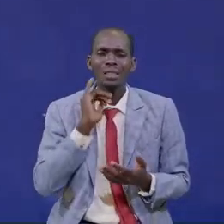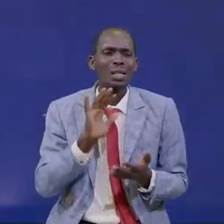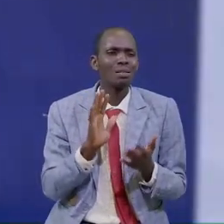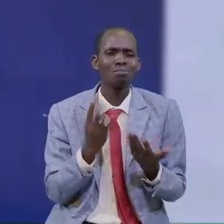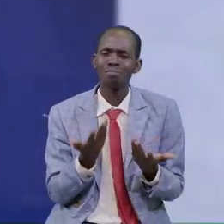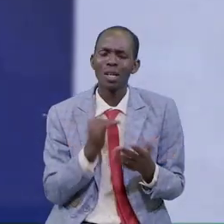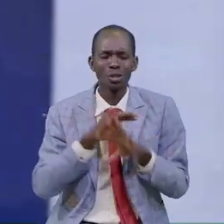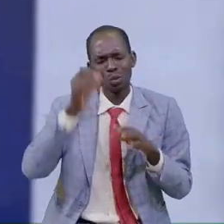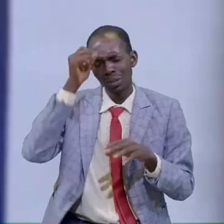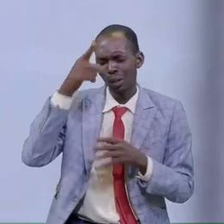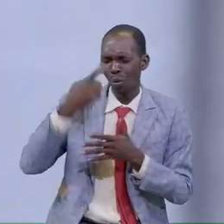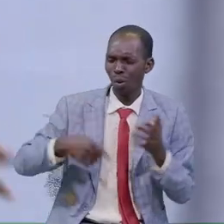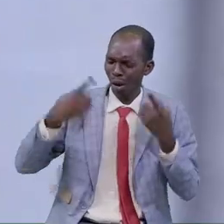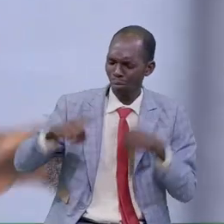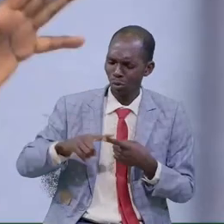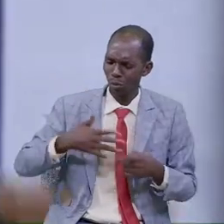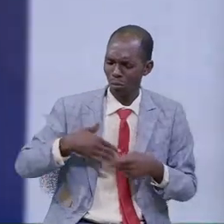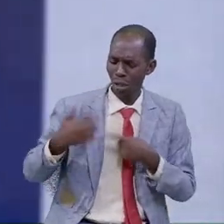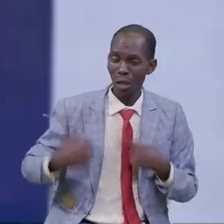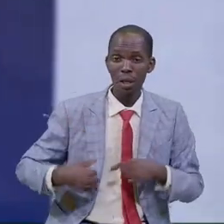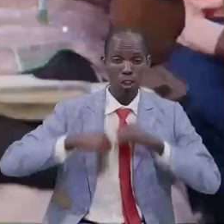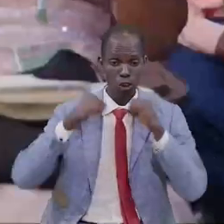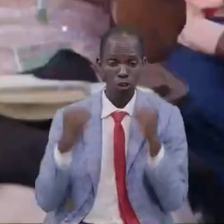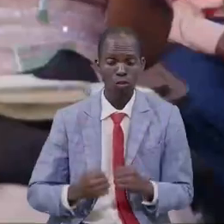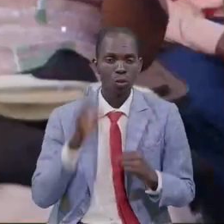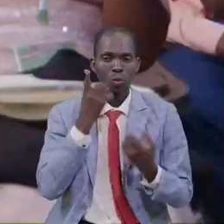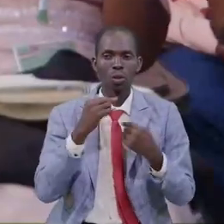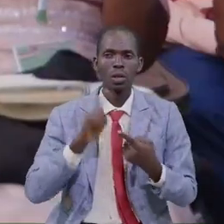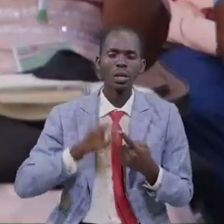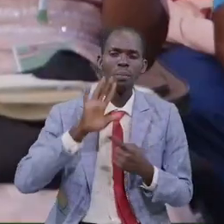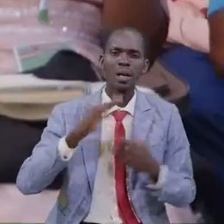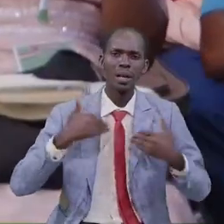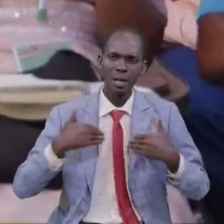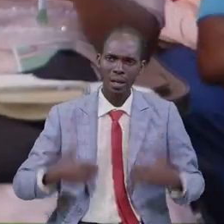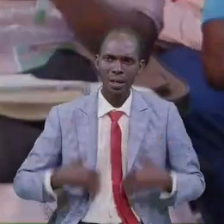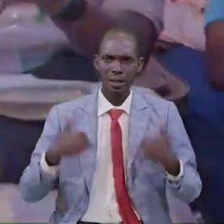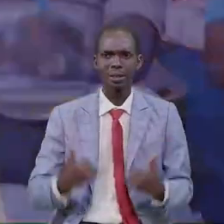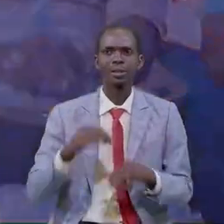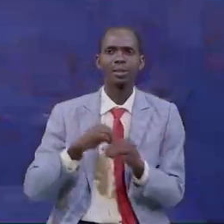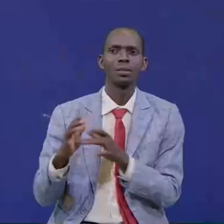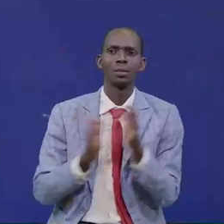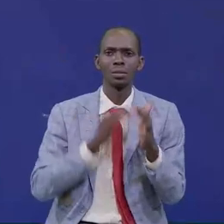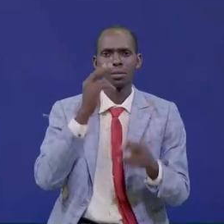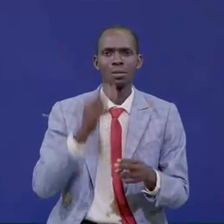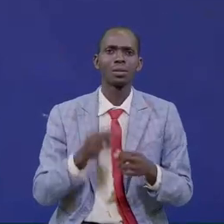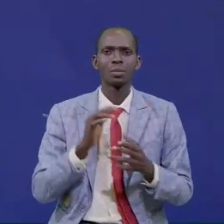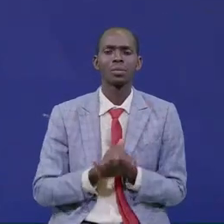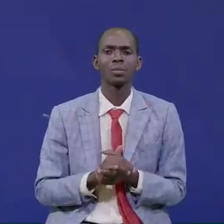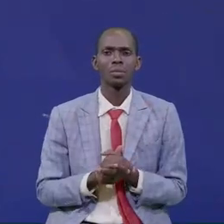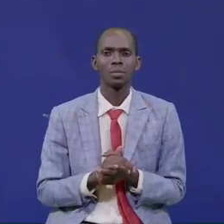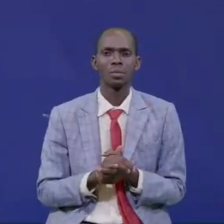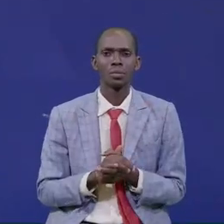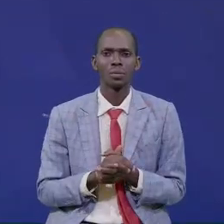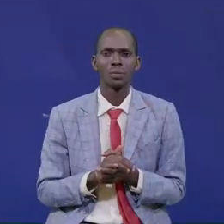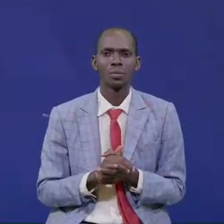there. Strength will come to every part of your body tonight. Quand je marche un peu, je me vois très faible. Je veux m'asseoir. Il n'y a pas de